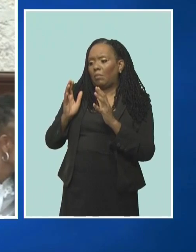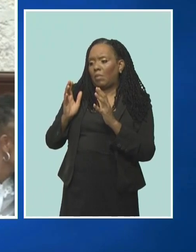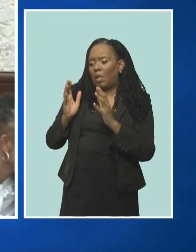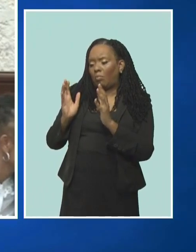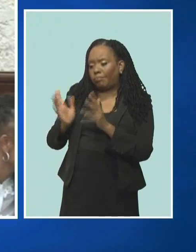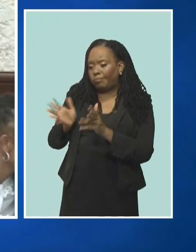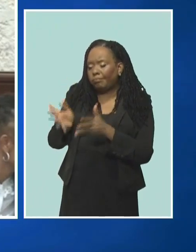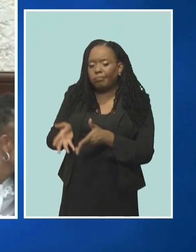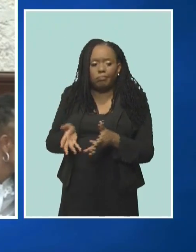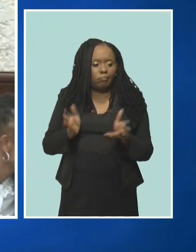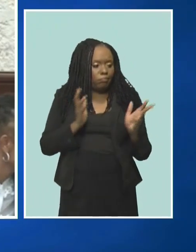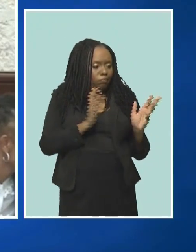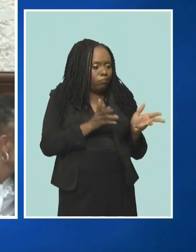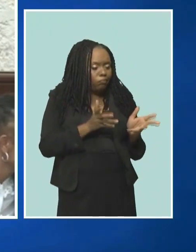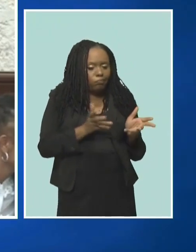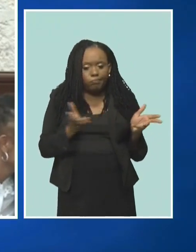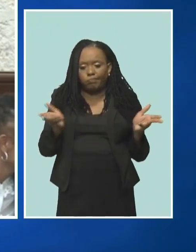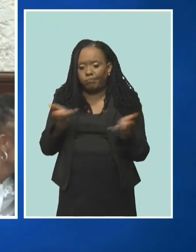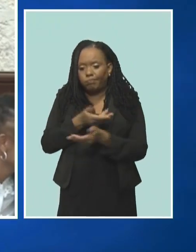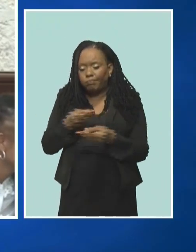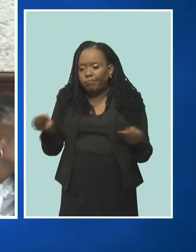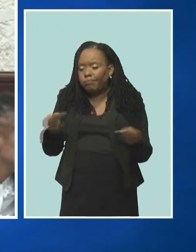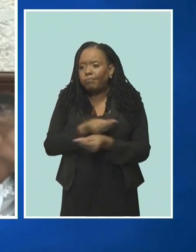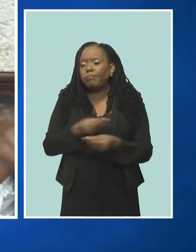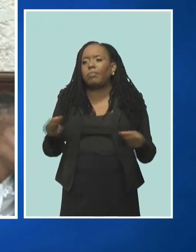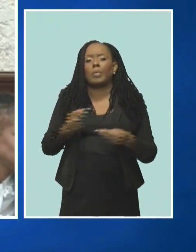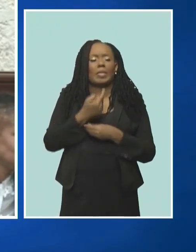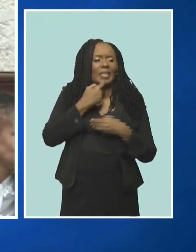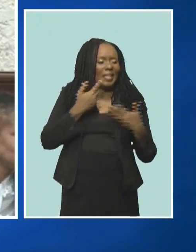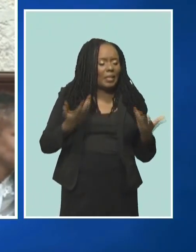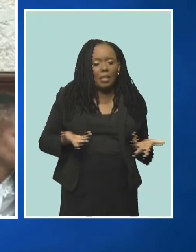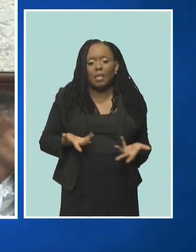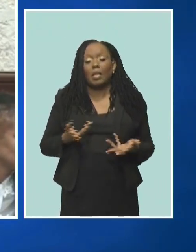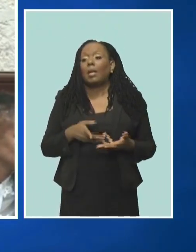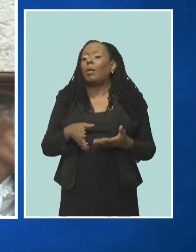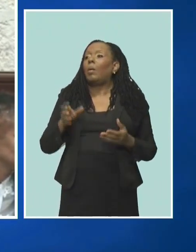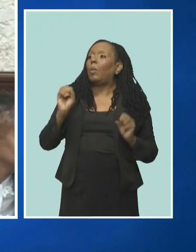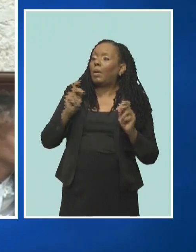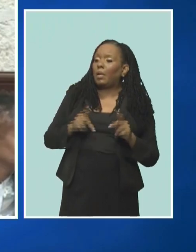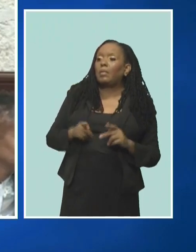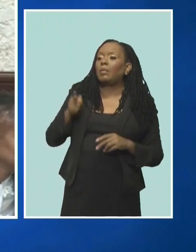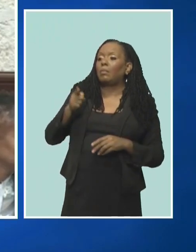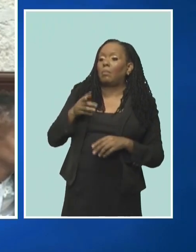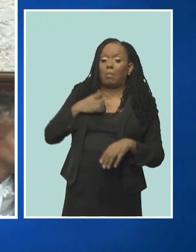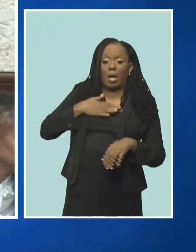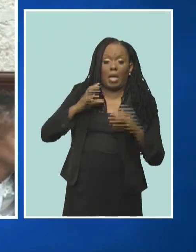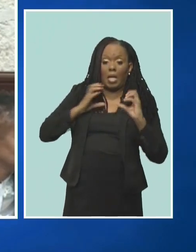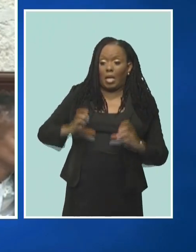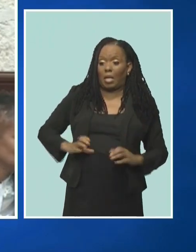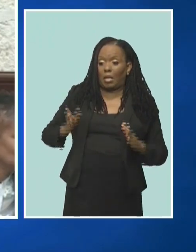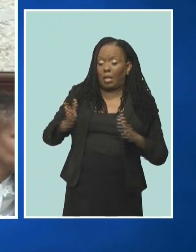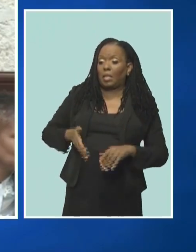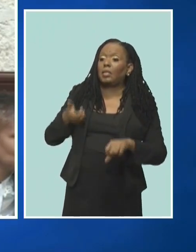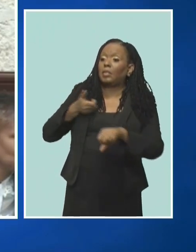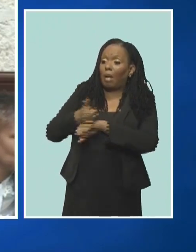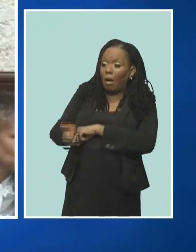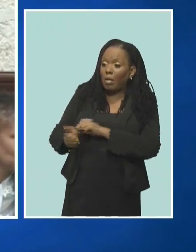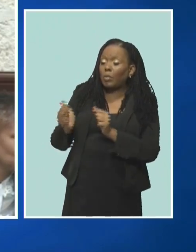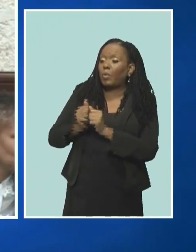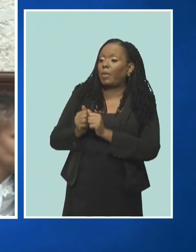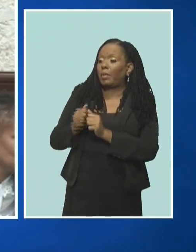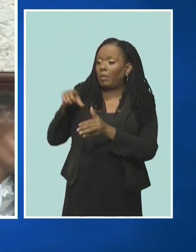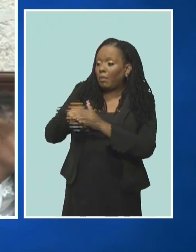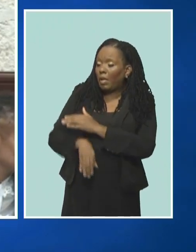will have been involved in instances where you will say, look, you've charged my client with this, he's willing to plead guilty of a